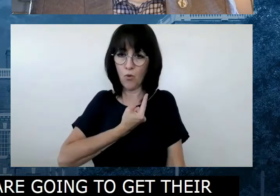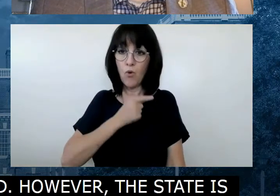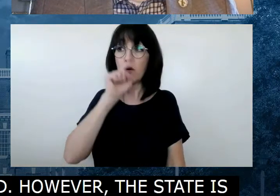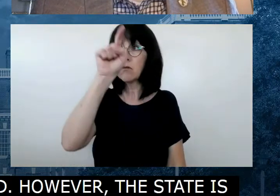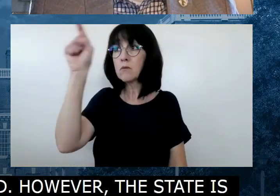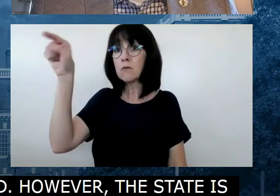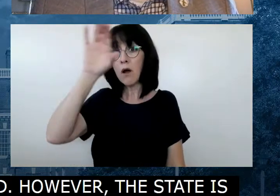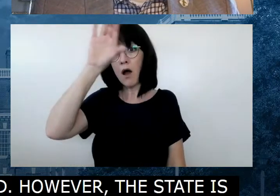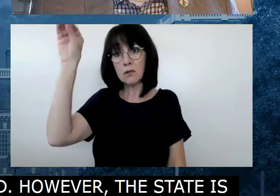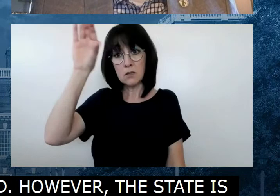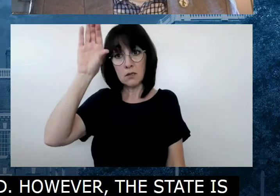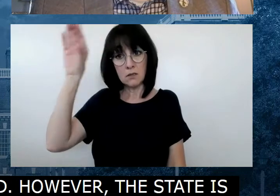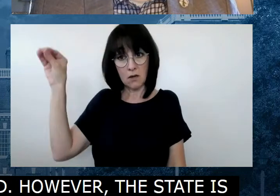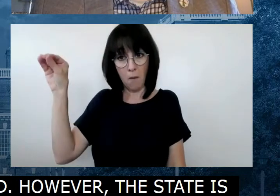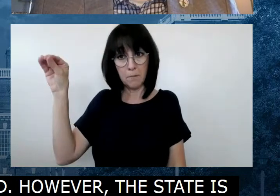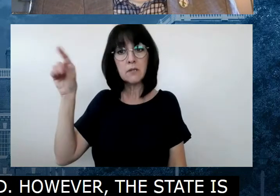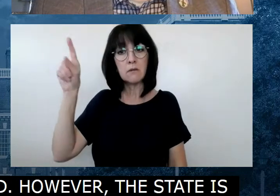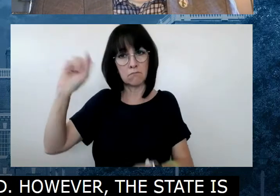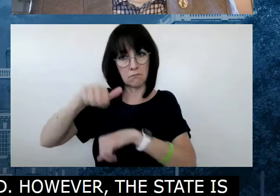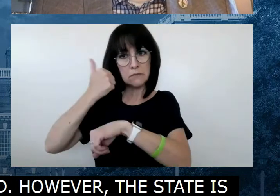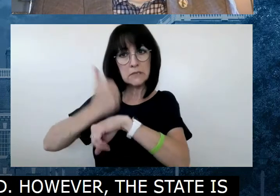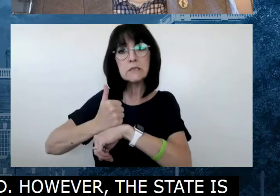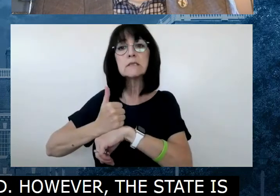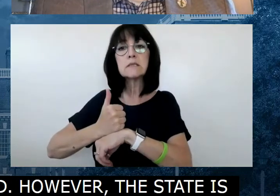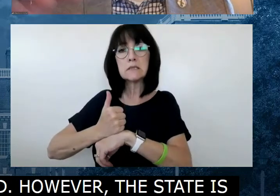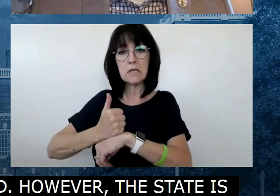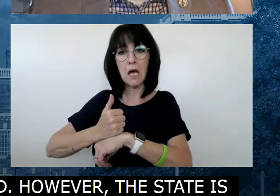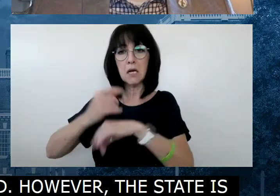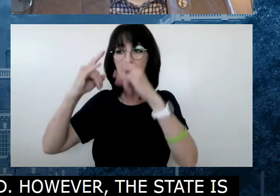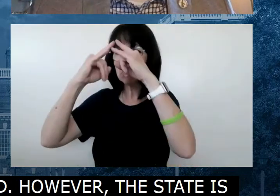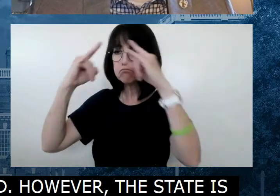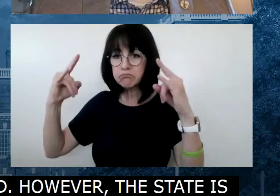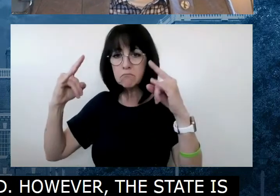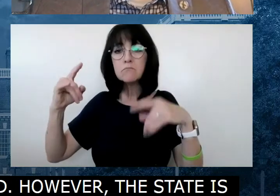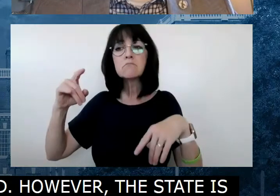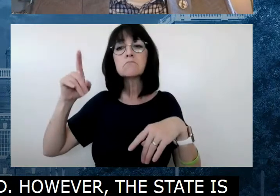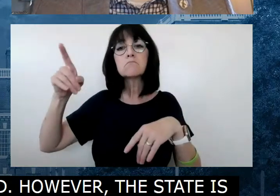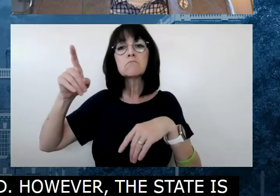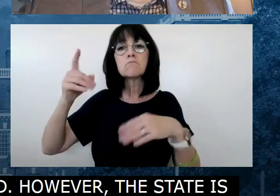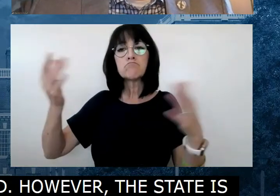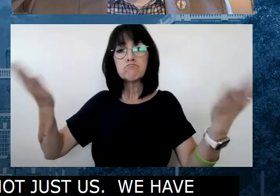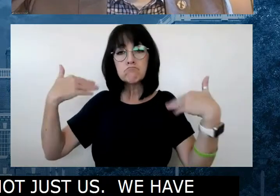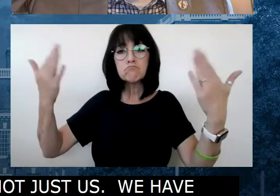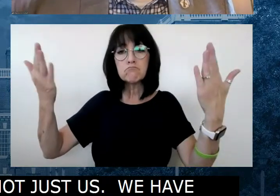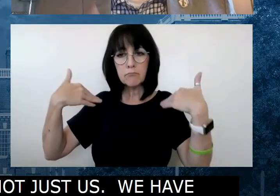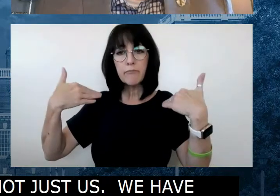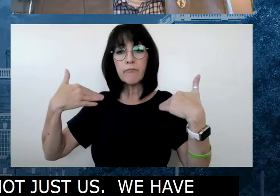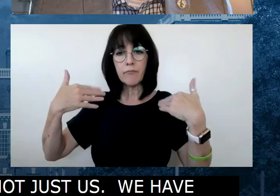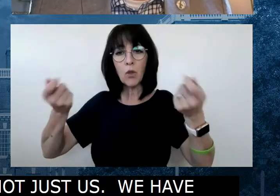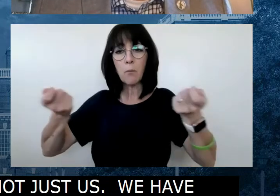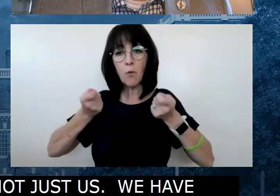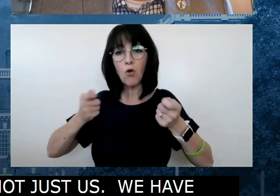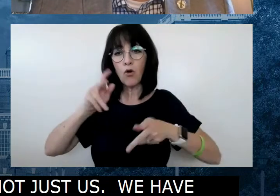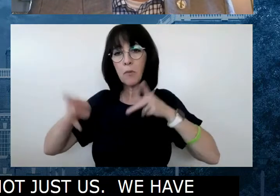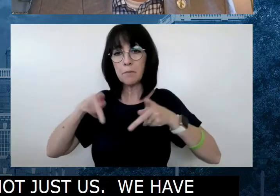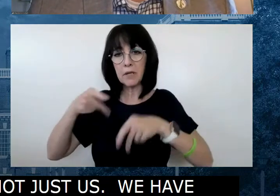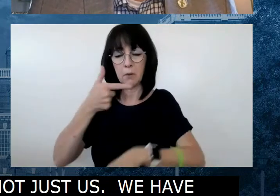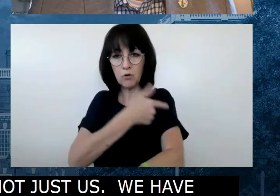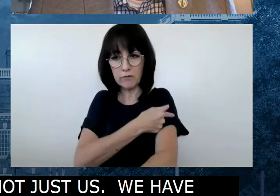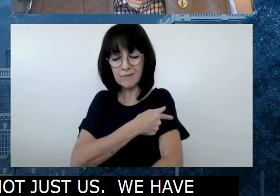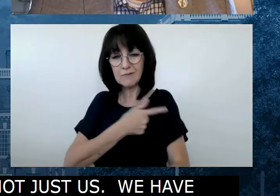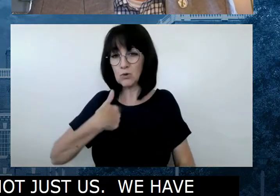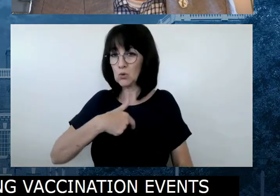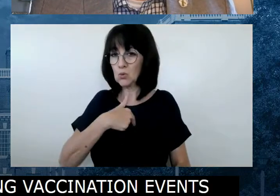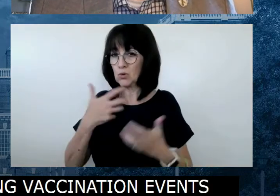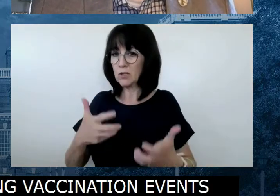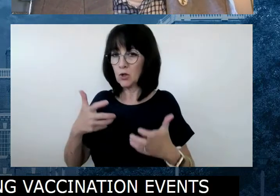site. We have schools that are getting ready for events when we concentrate heavily on this 12 to 17-year-old population